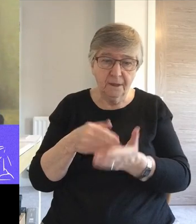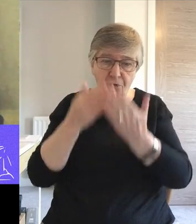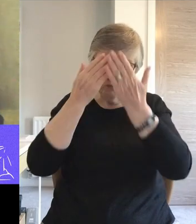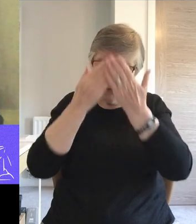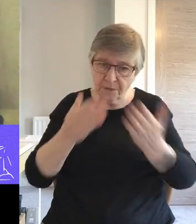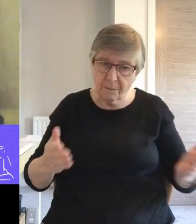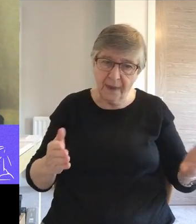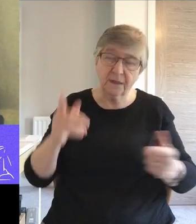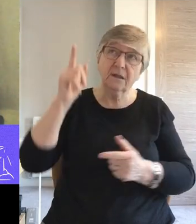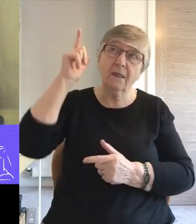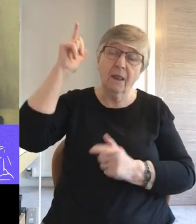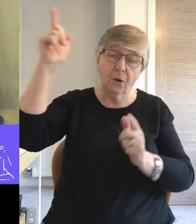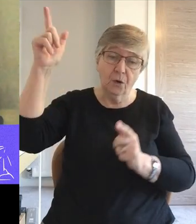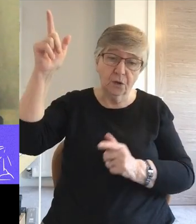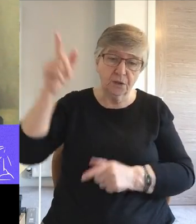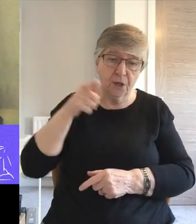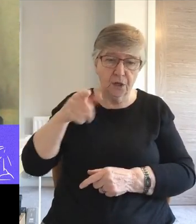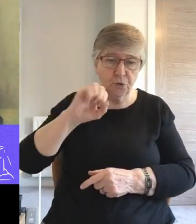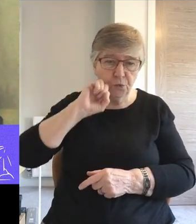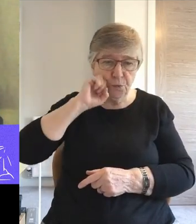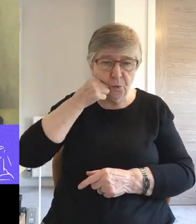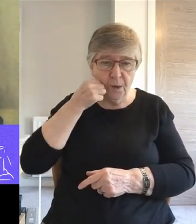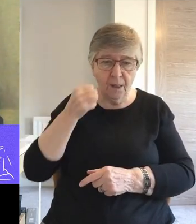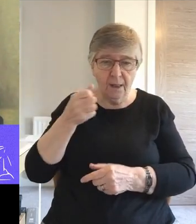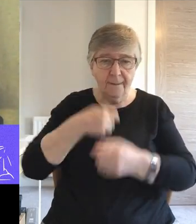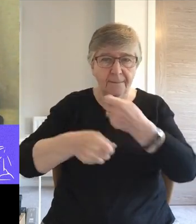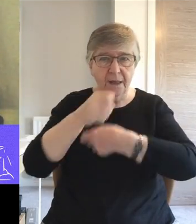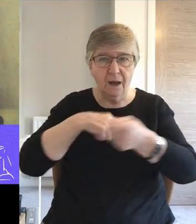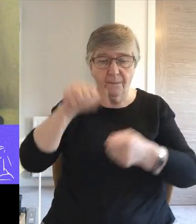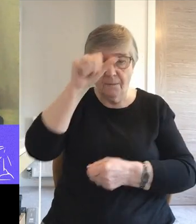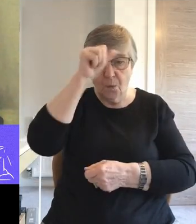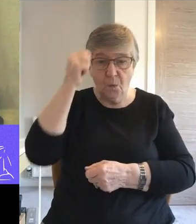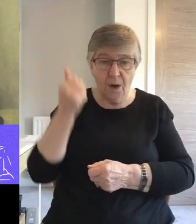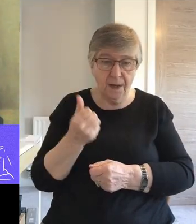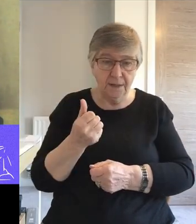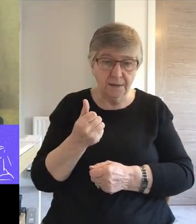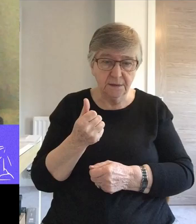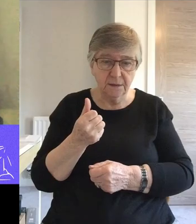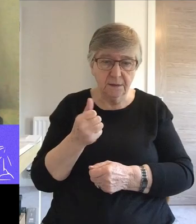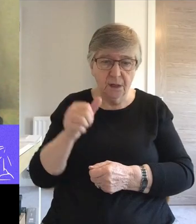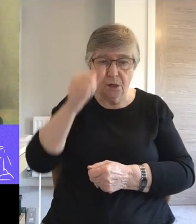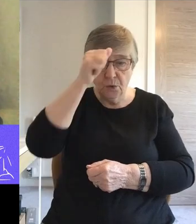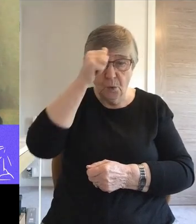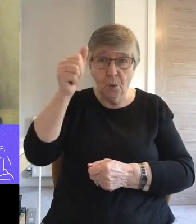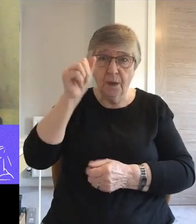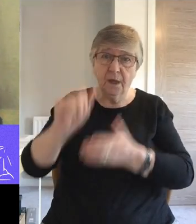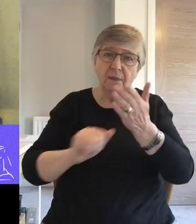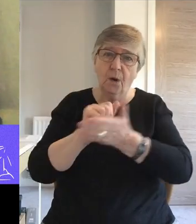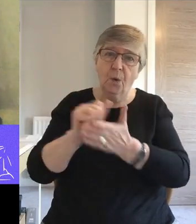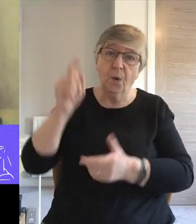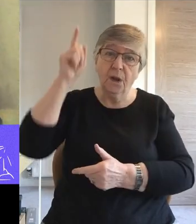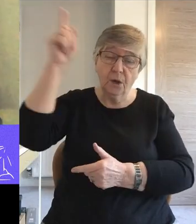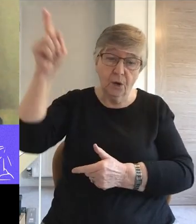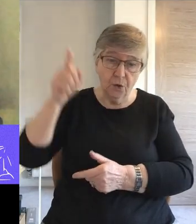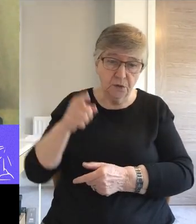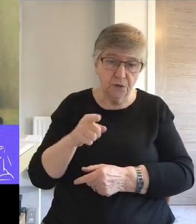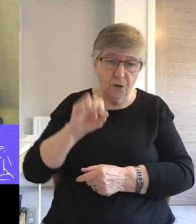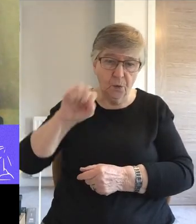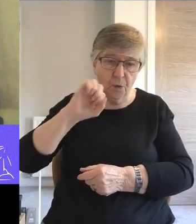wise, you must first have reverence for the Lord. If you know the Holy One, you have